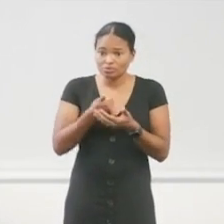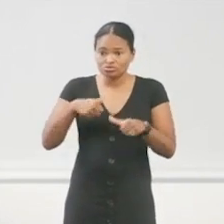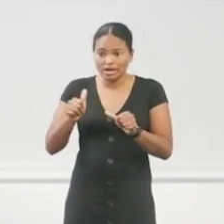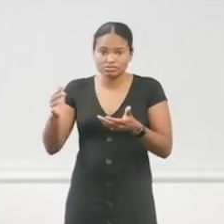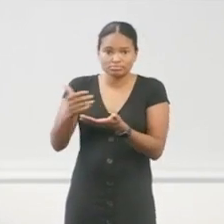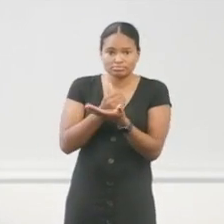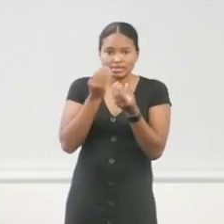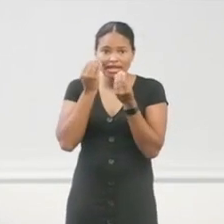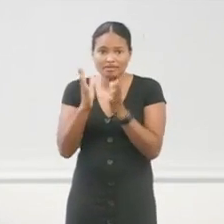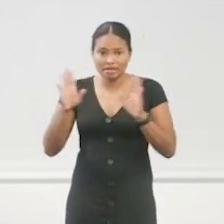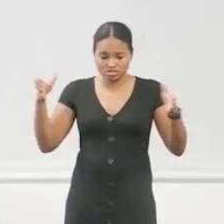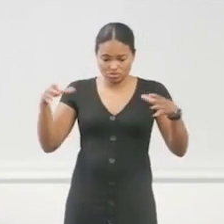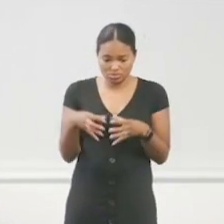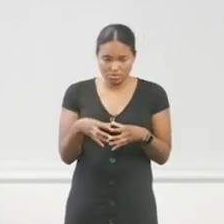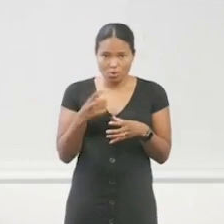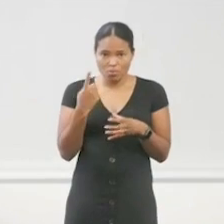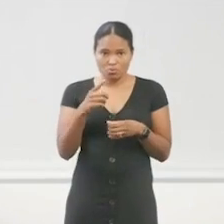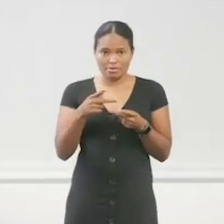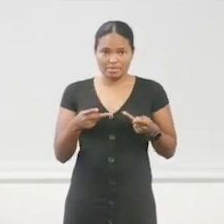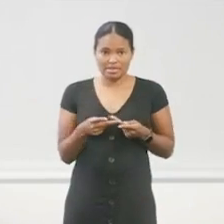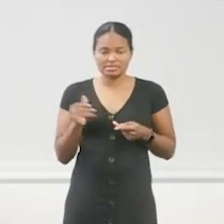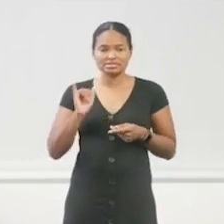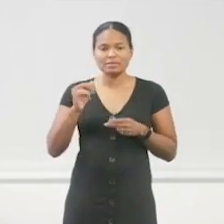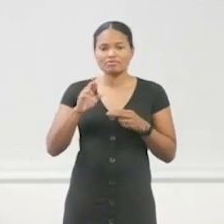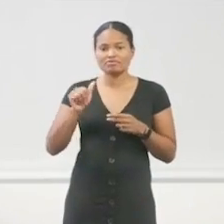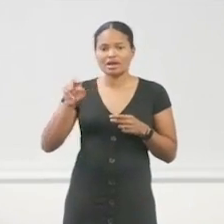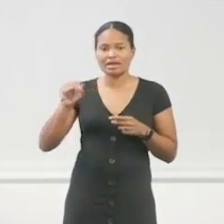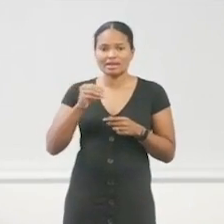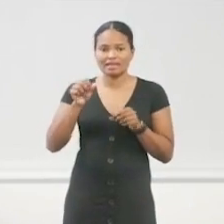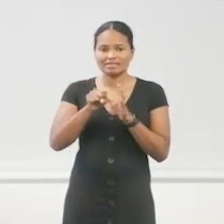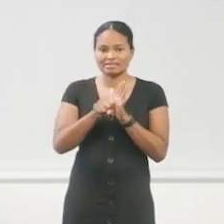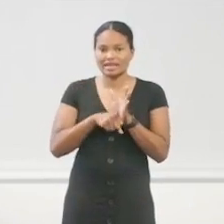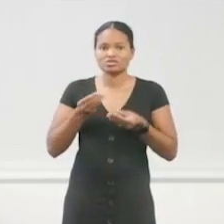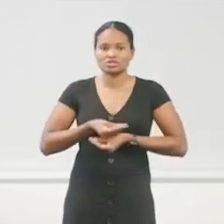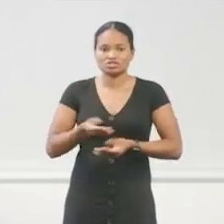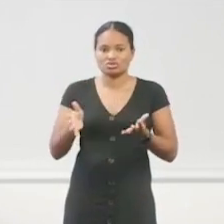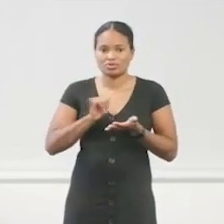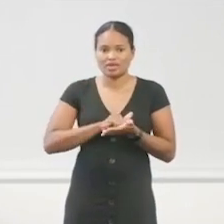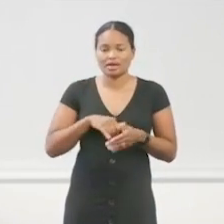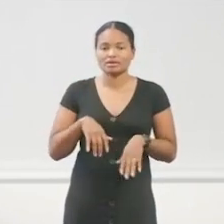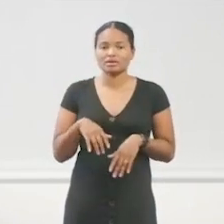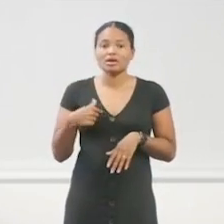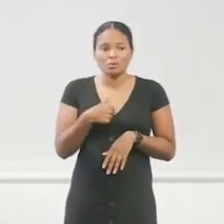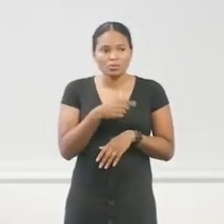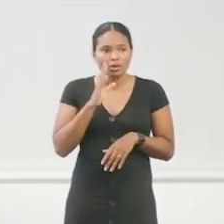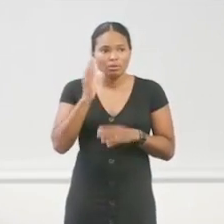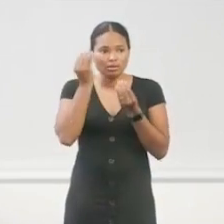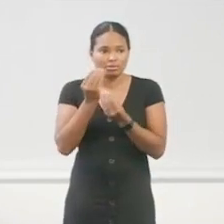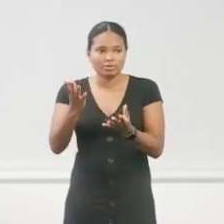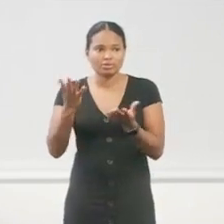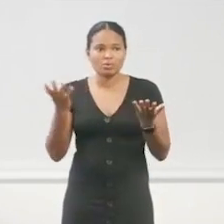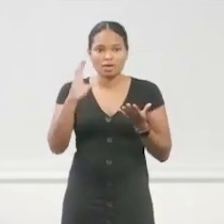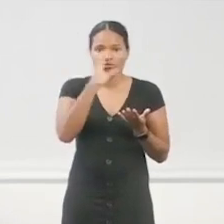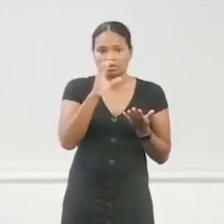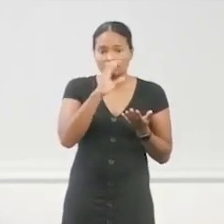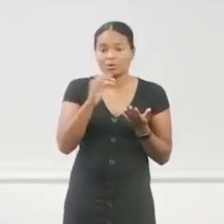a central location, just like we do with Ryan in the state, and distribute that, not without attribution, but let people know what to look for. If you get an email